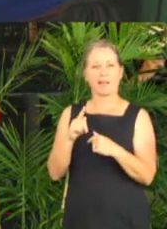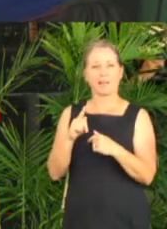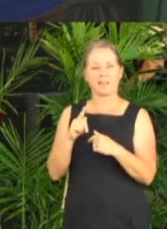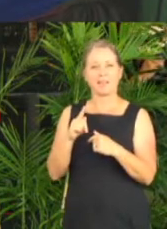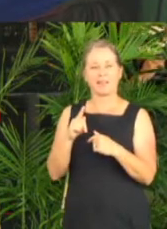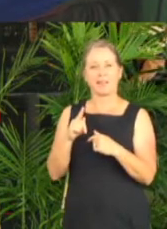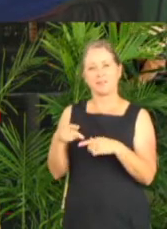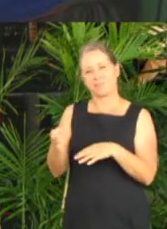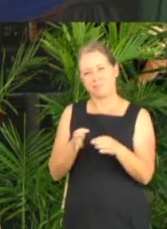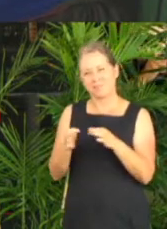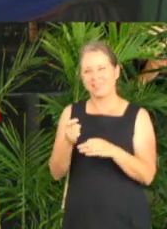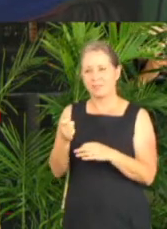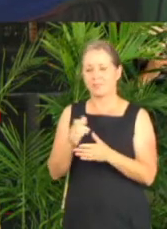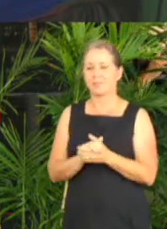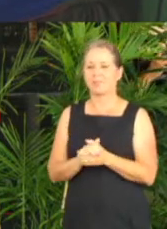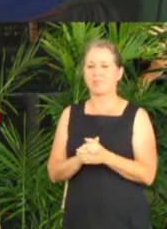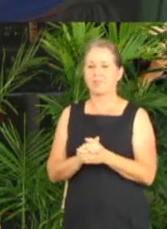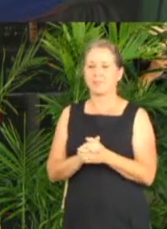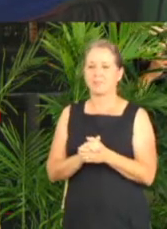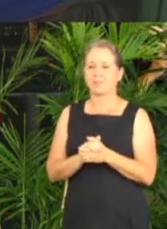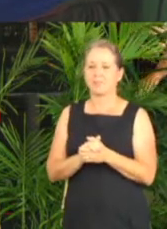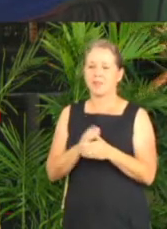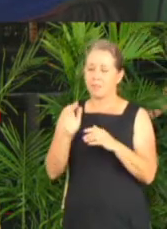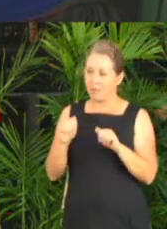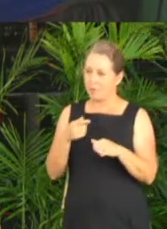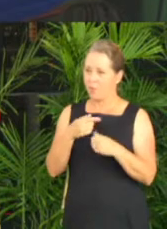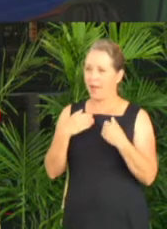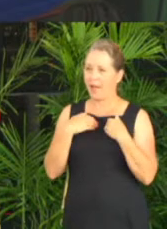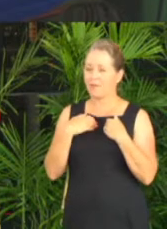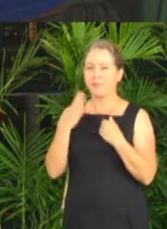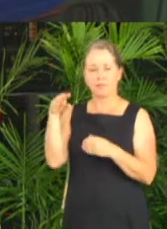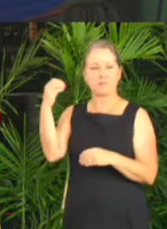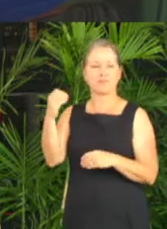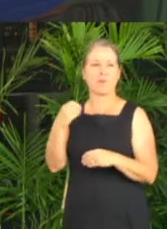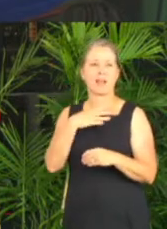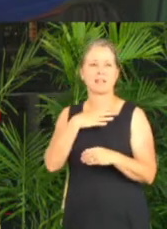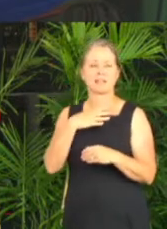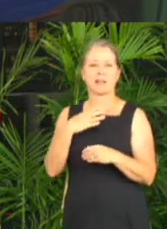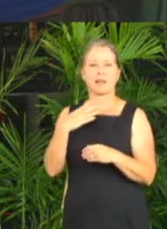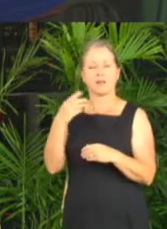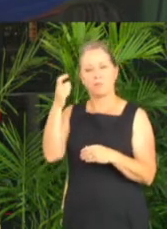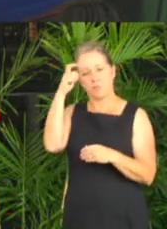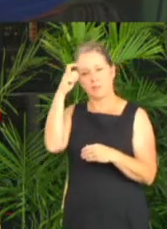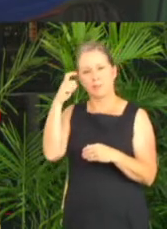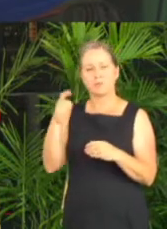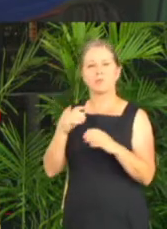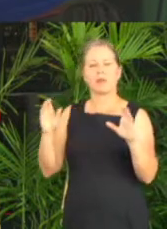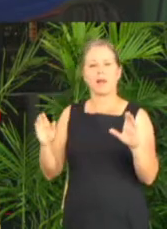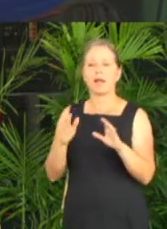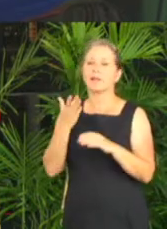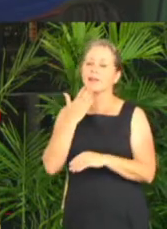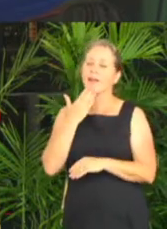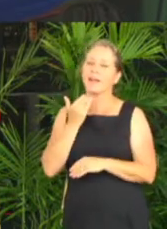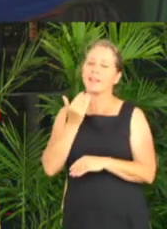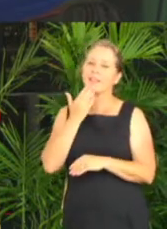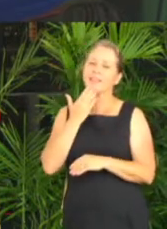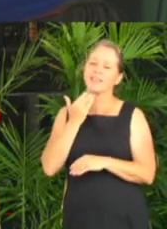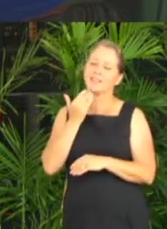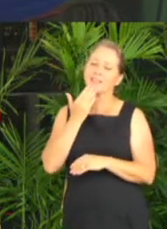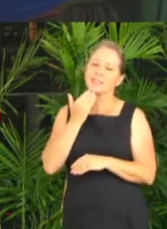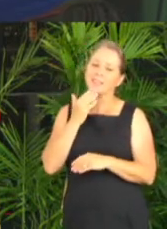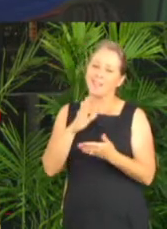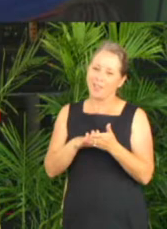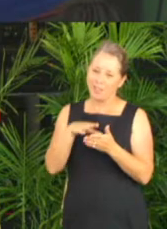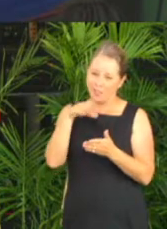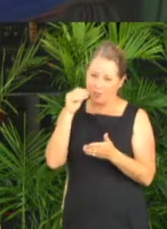little bit. May you have the grace and wisdom to act kindly,